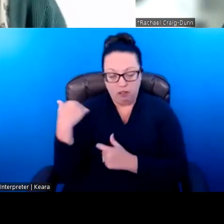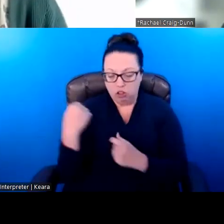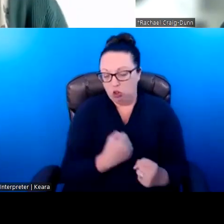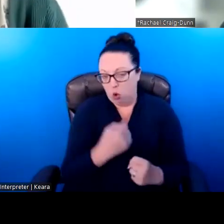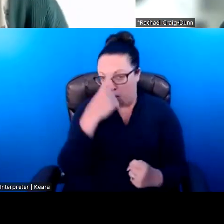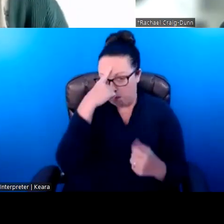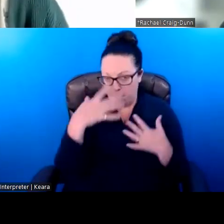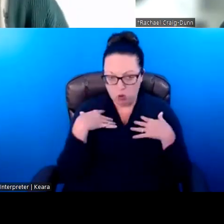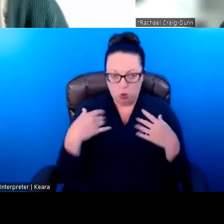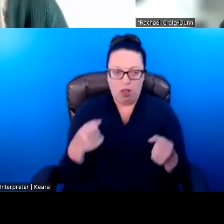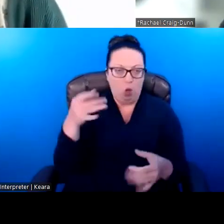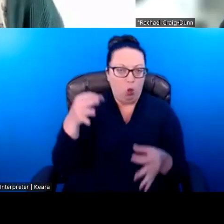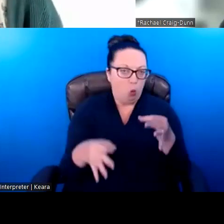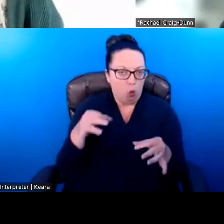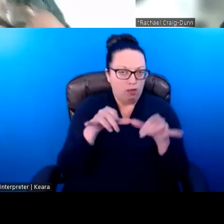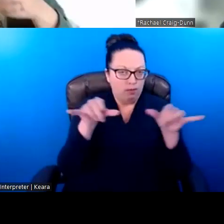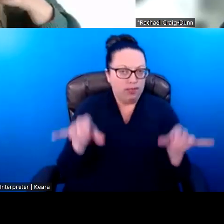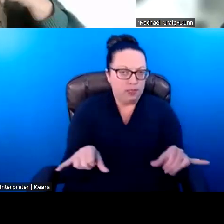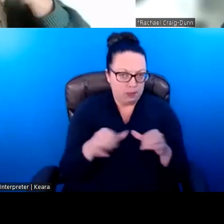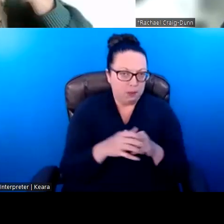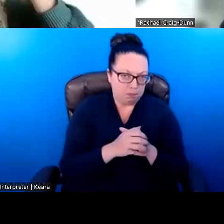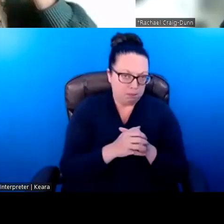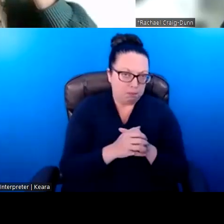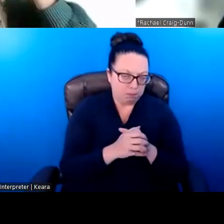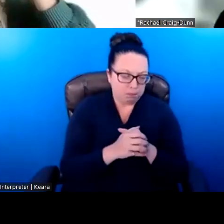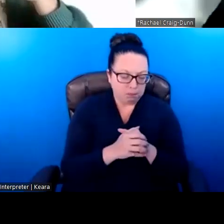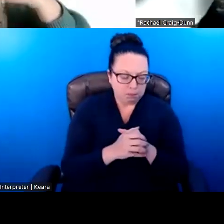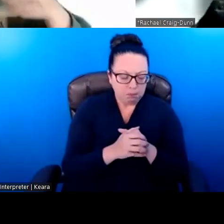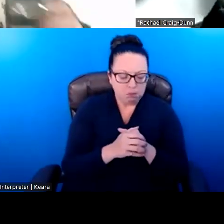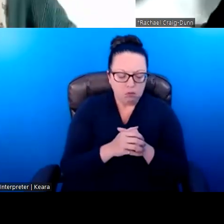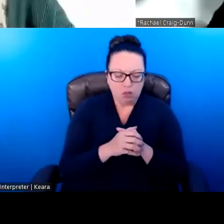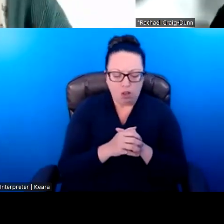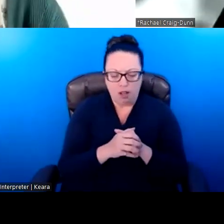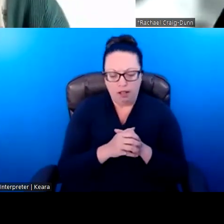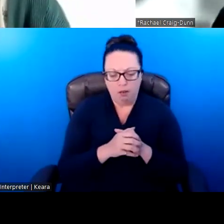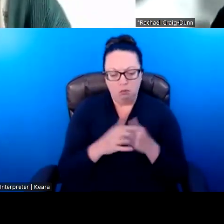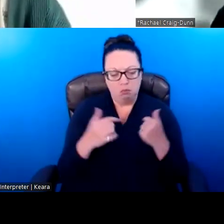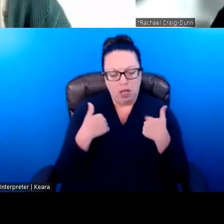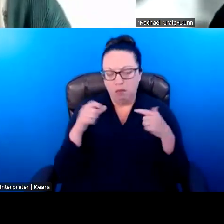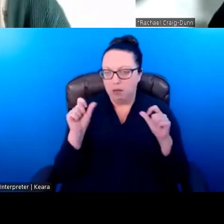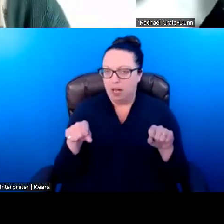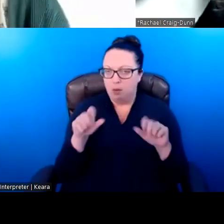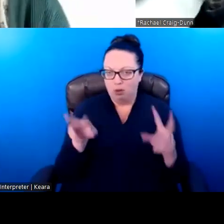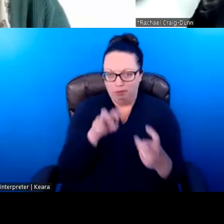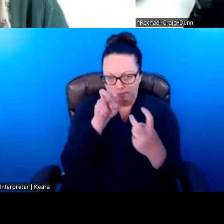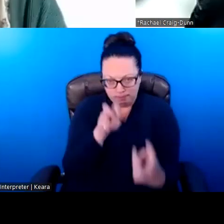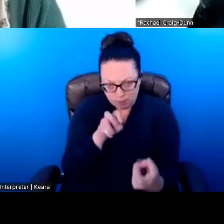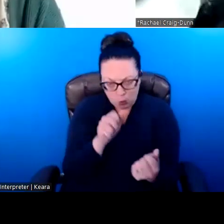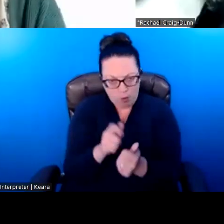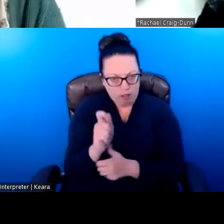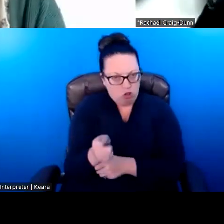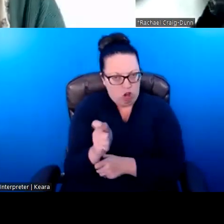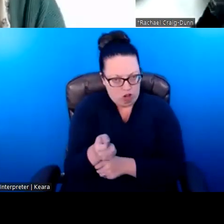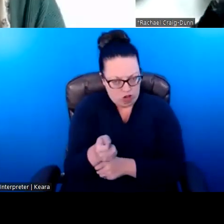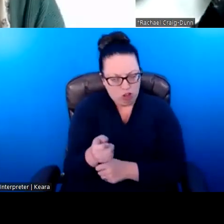system. So we have and I've actually been able to sit with the judge. So the judge